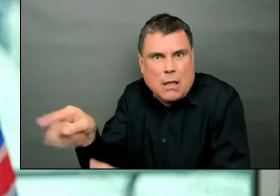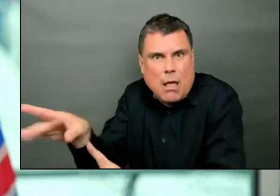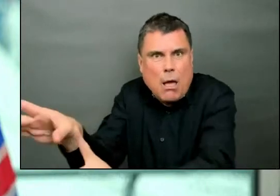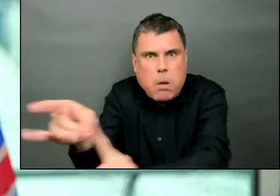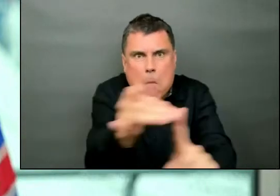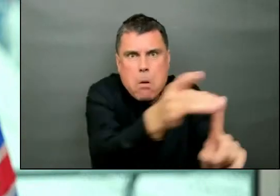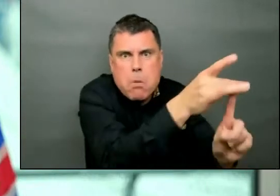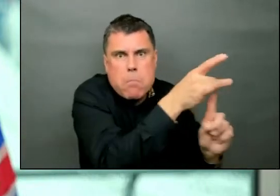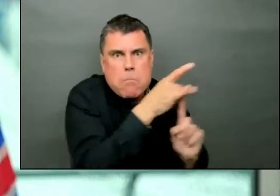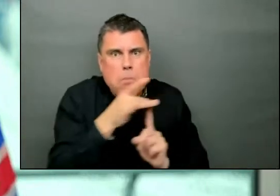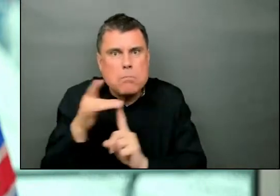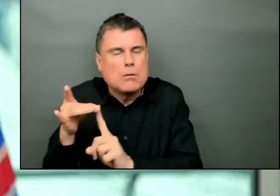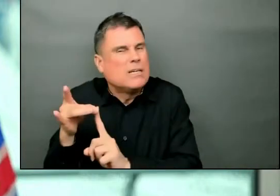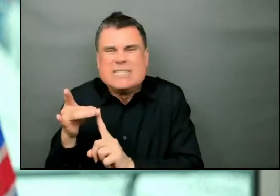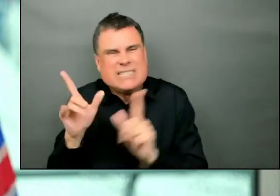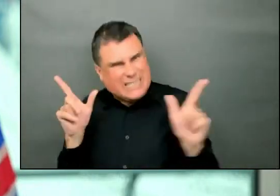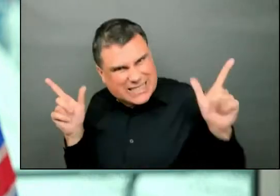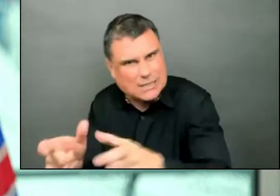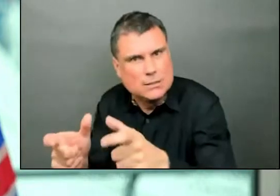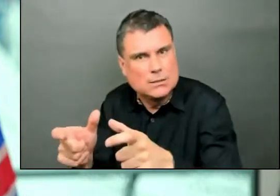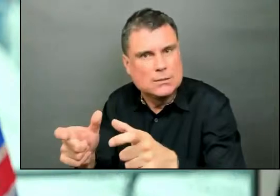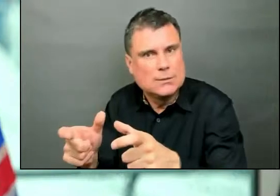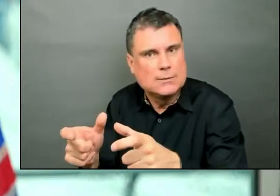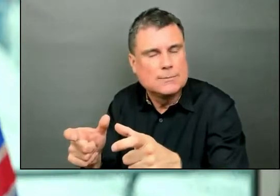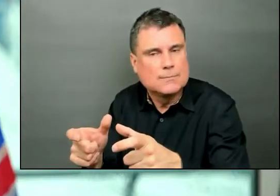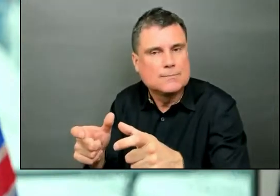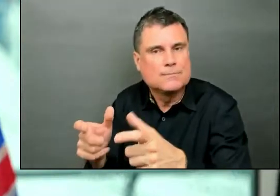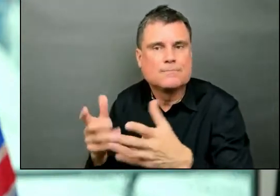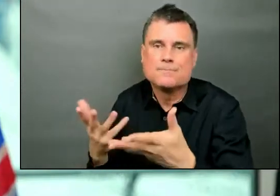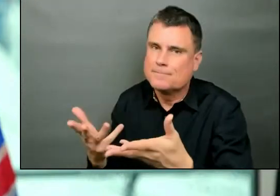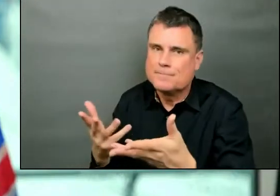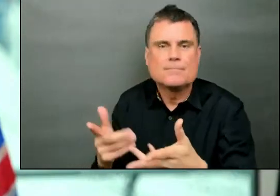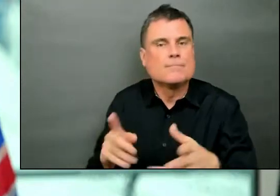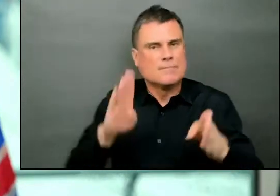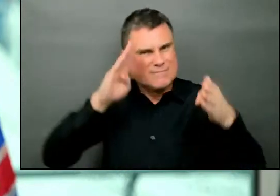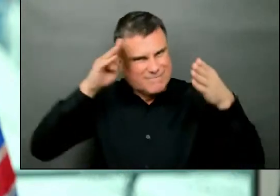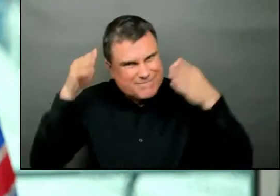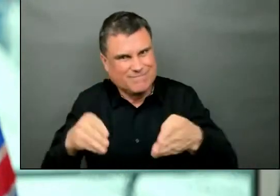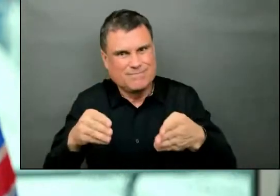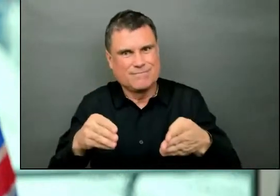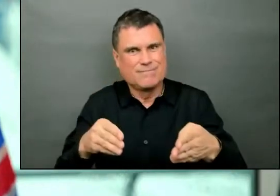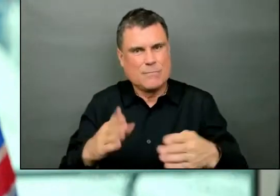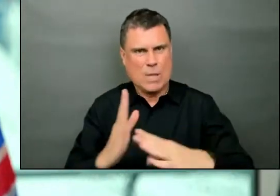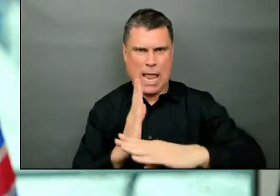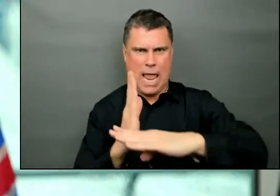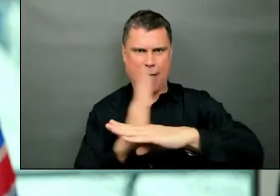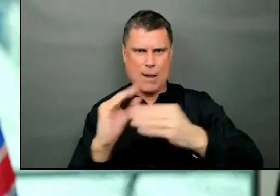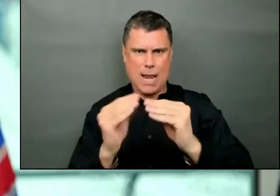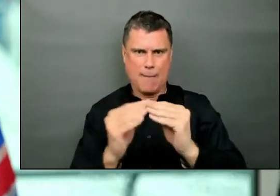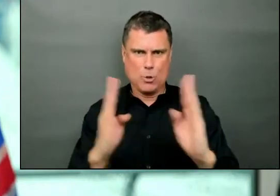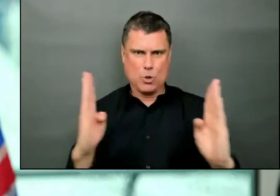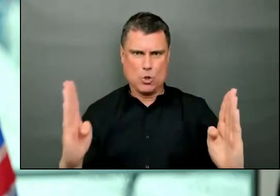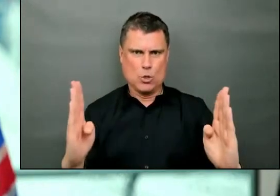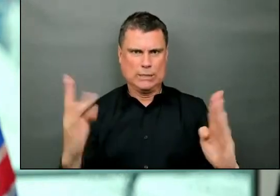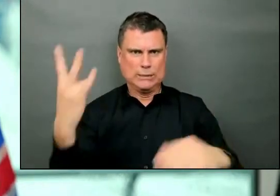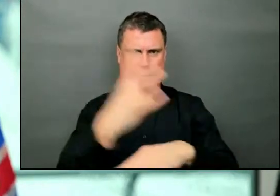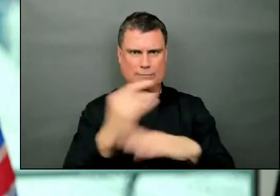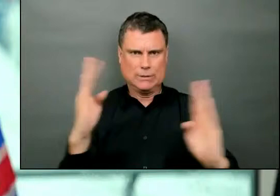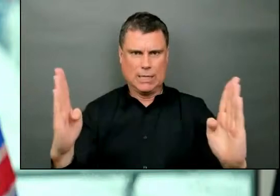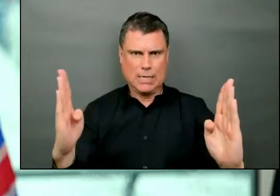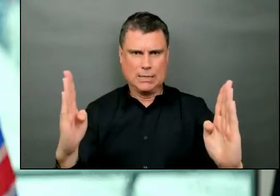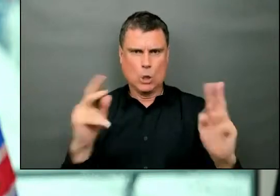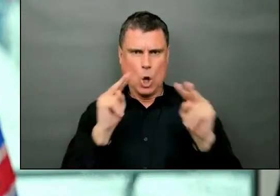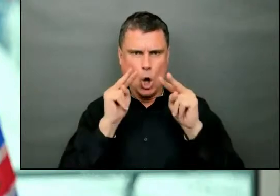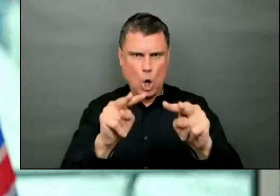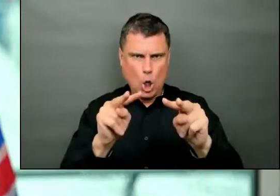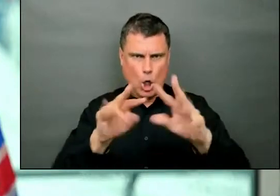can, and that's why we pay attention to not only the overall numbers and how they're moving, but numbers in different communities